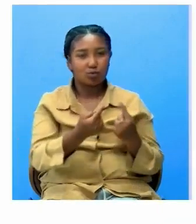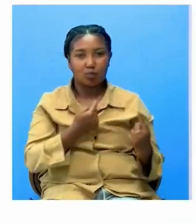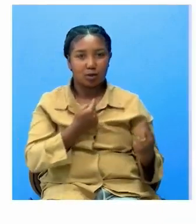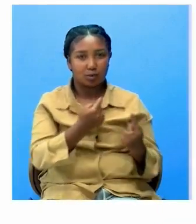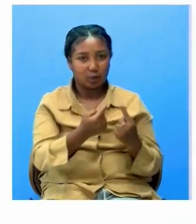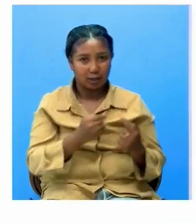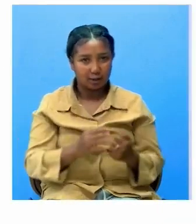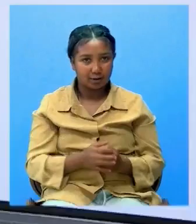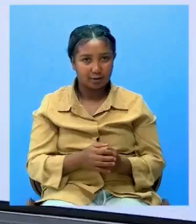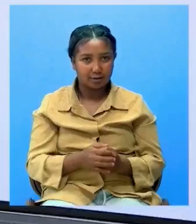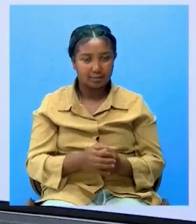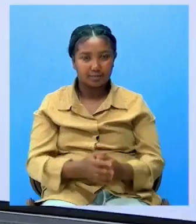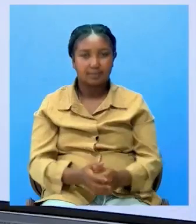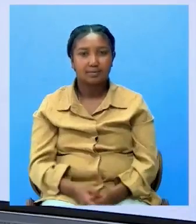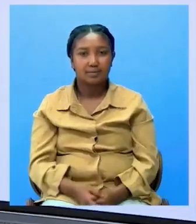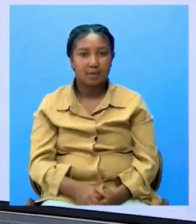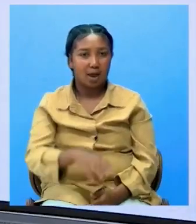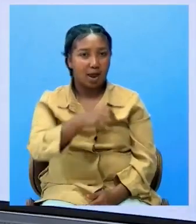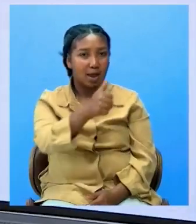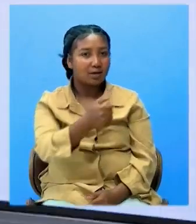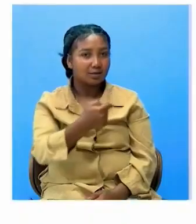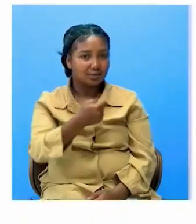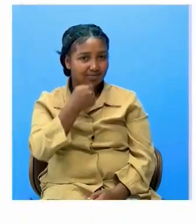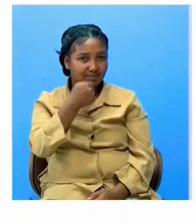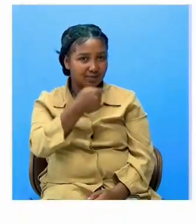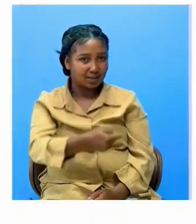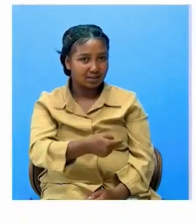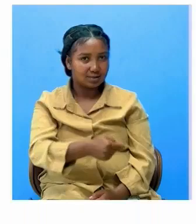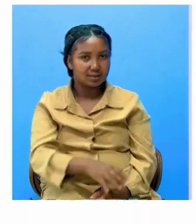together. Mr. A says here,